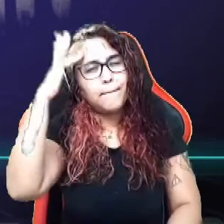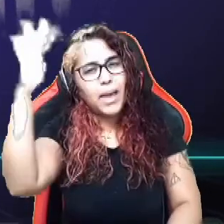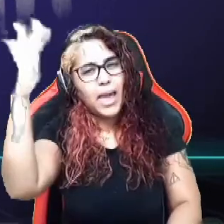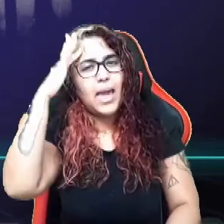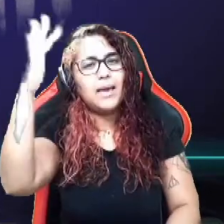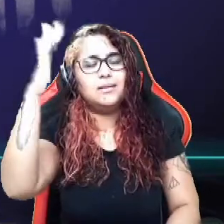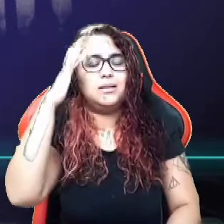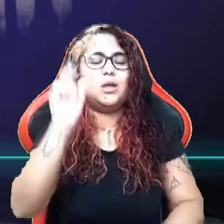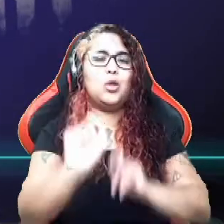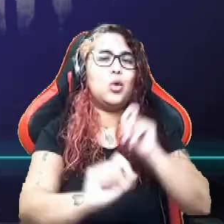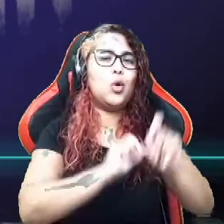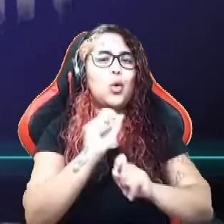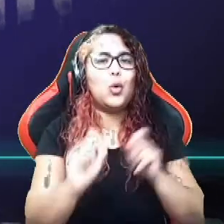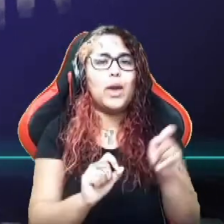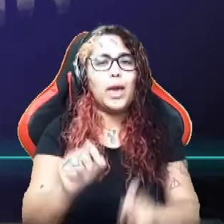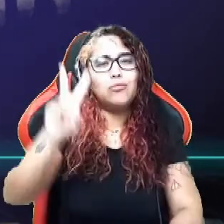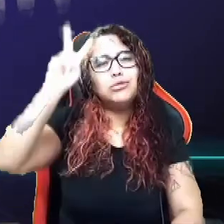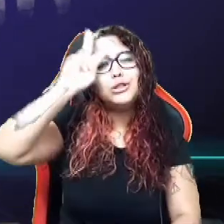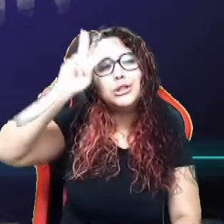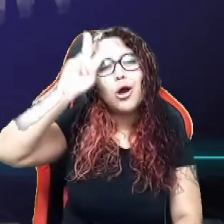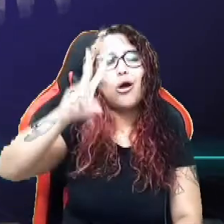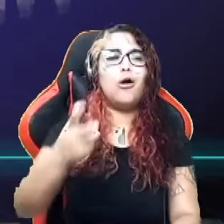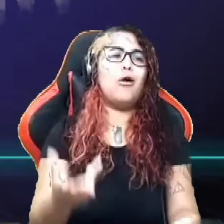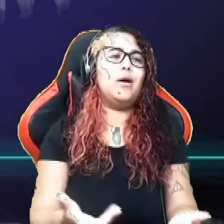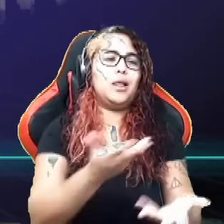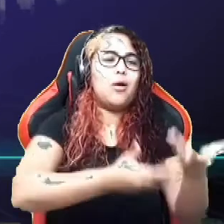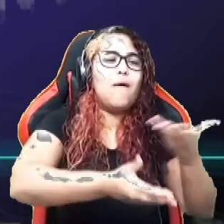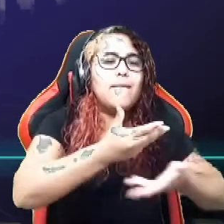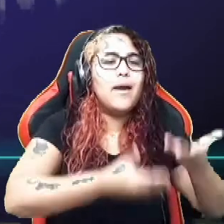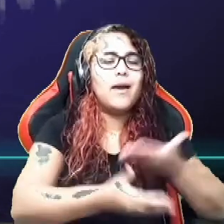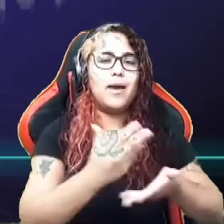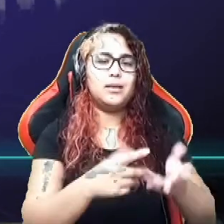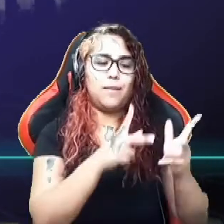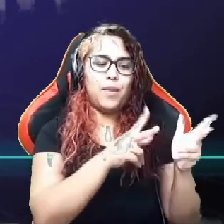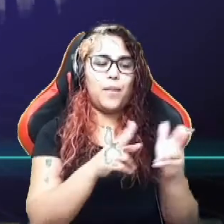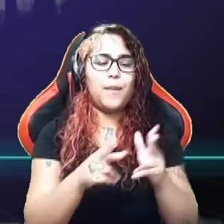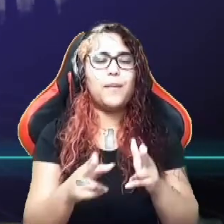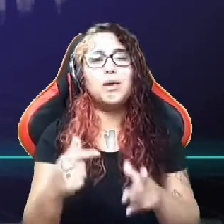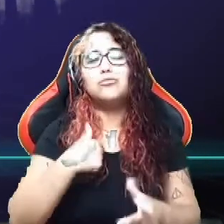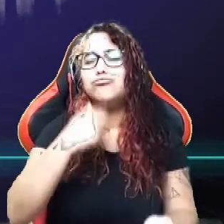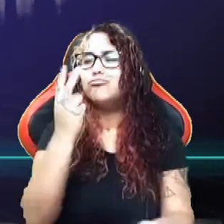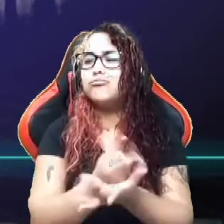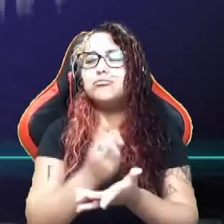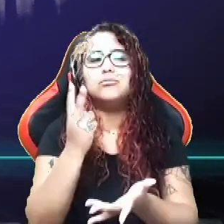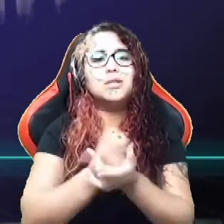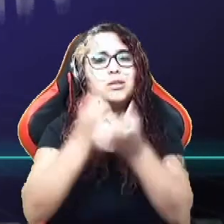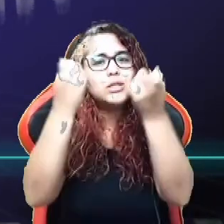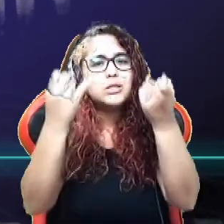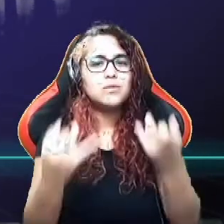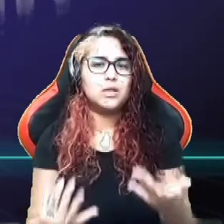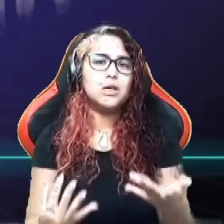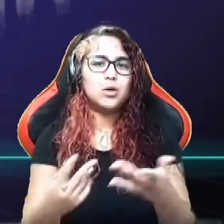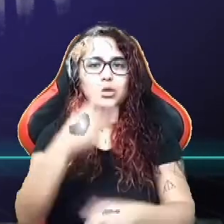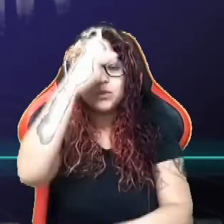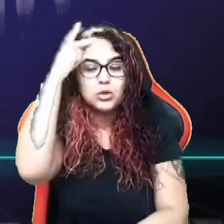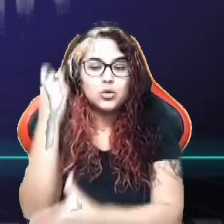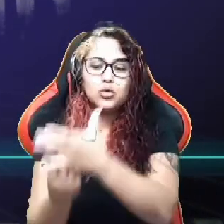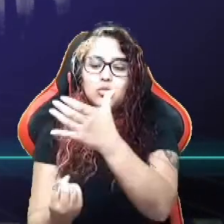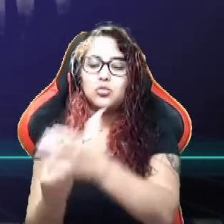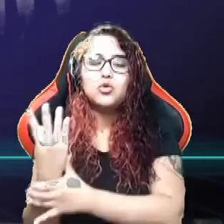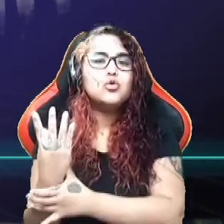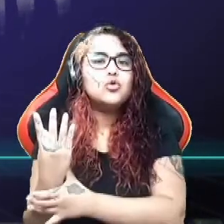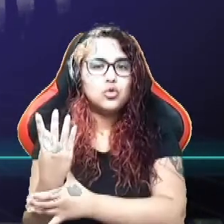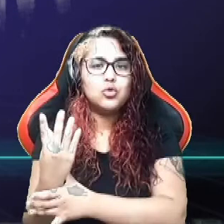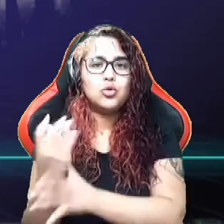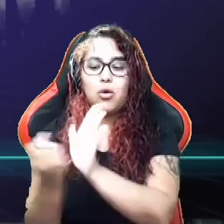said. Edit it properly. Try and analyze if this video is going to drive engagement. I always